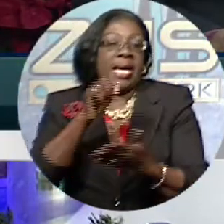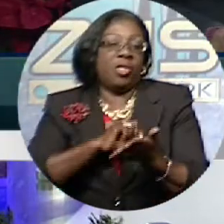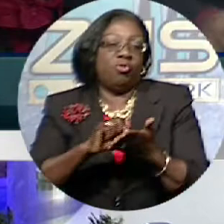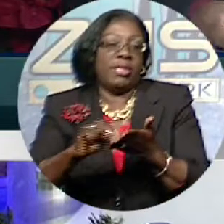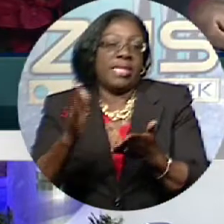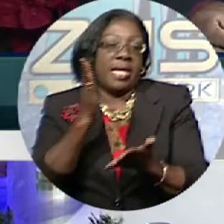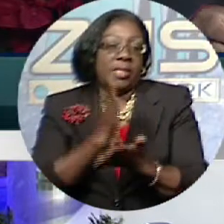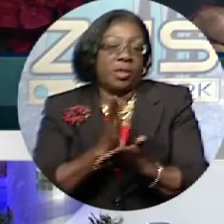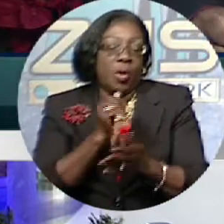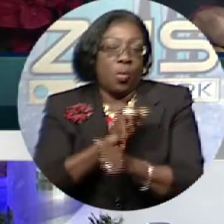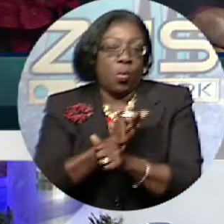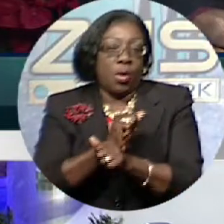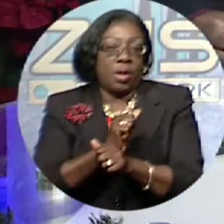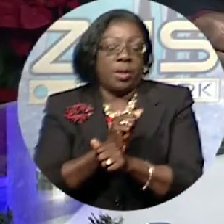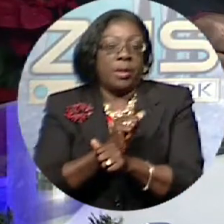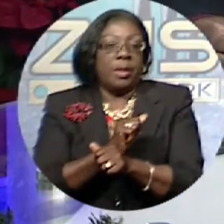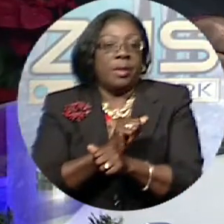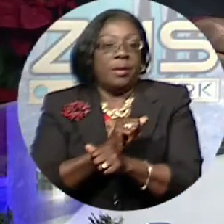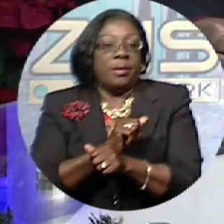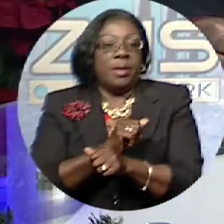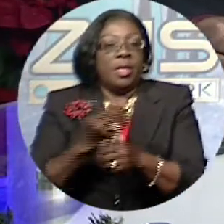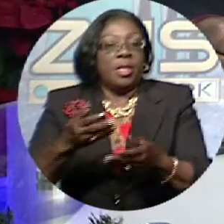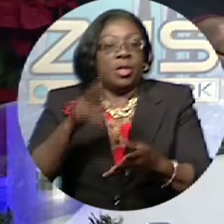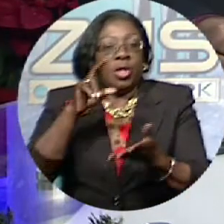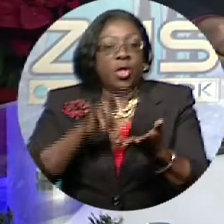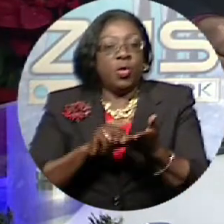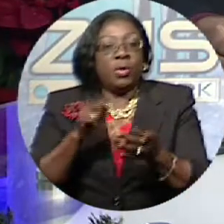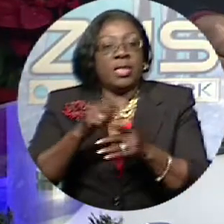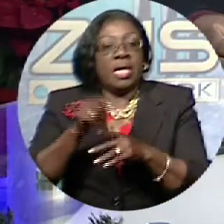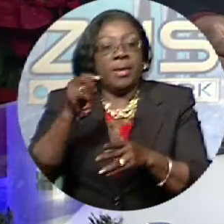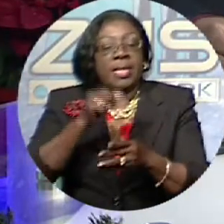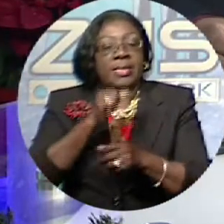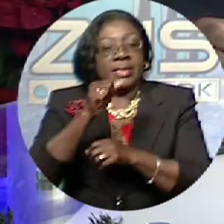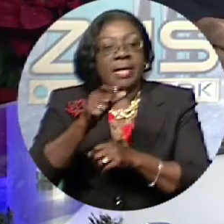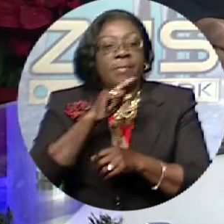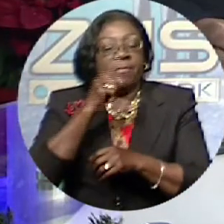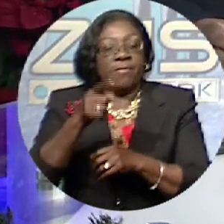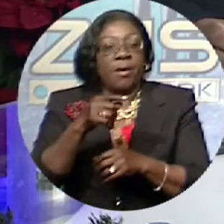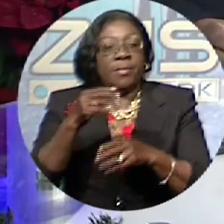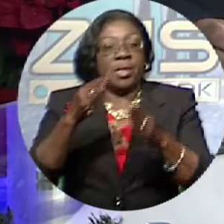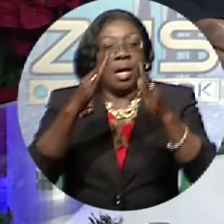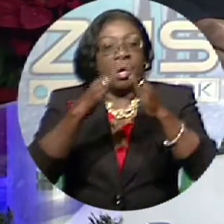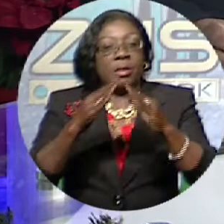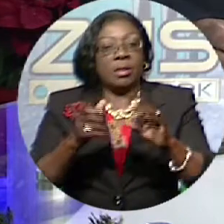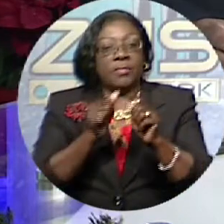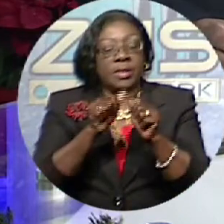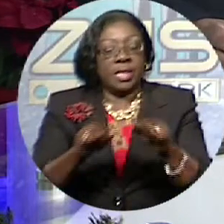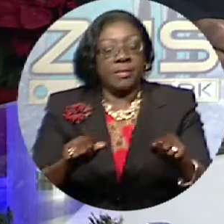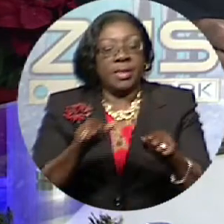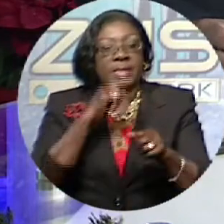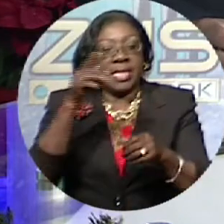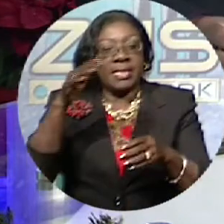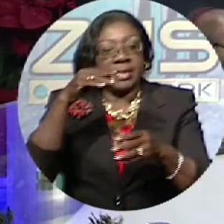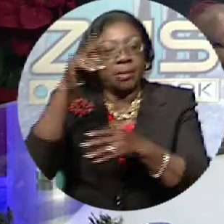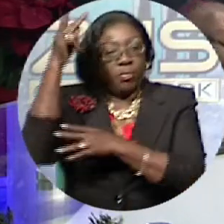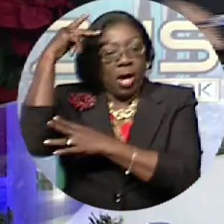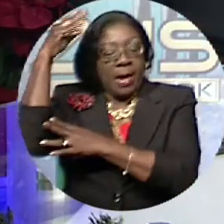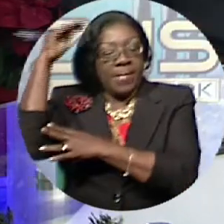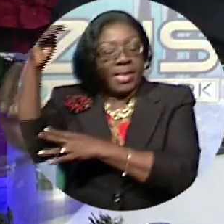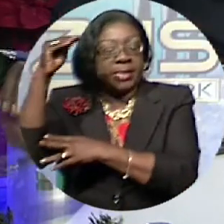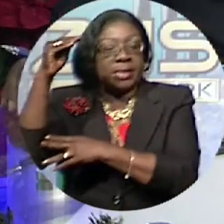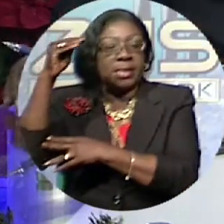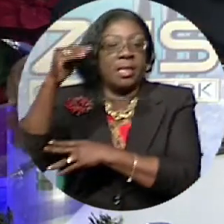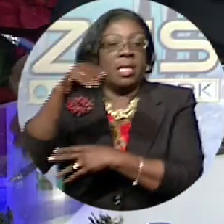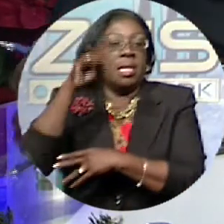Kendino Knowles. And I'm Charisma Robinson. The news came in a statement from the Cabinet Office in which it was indicated that Prime Minister the Right Honorable